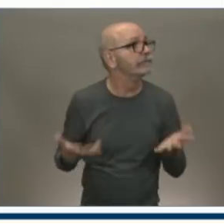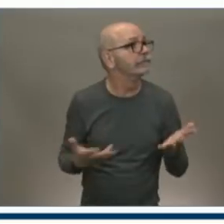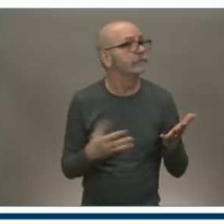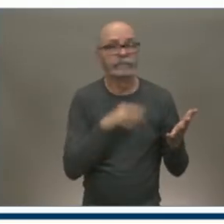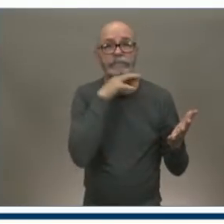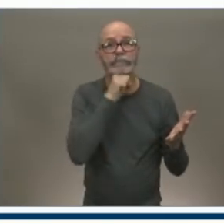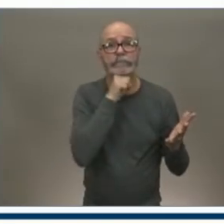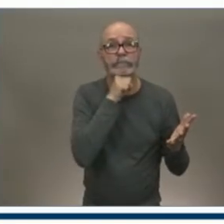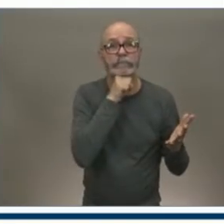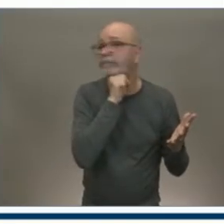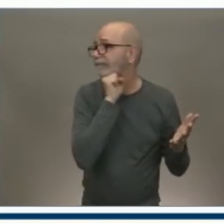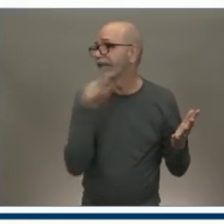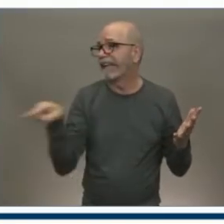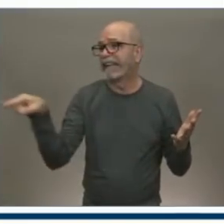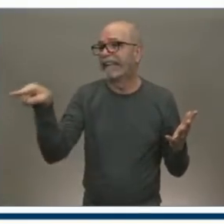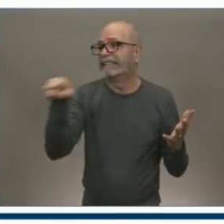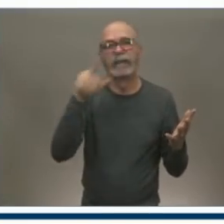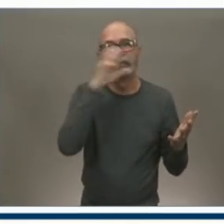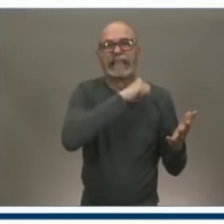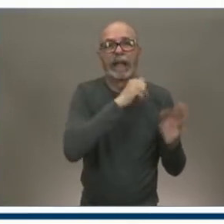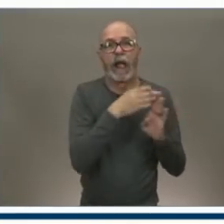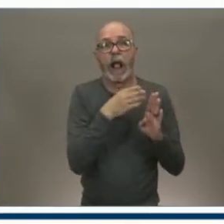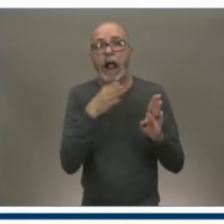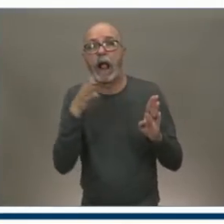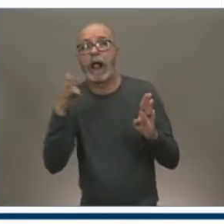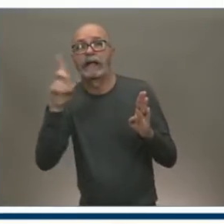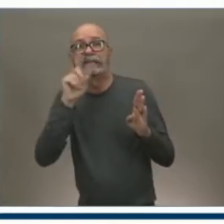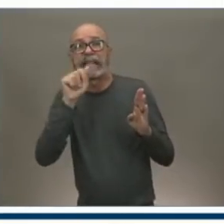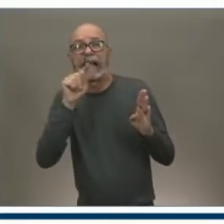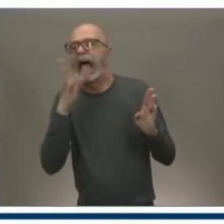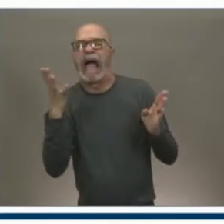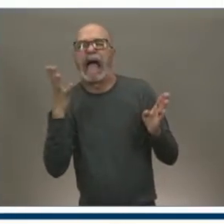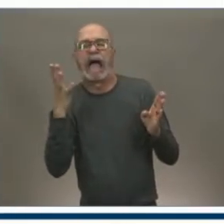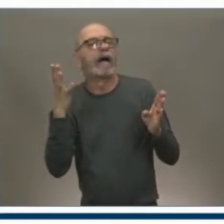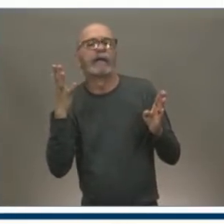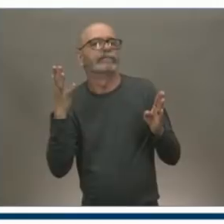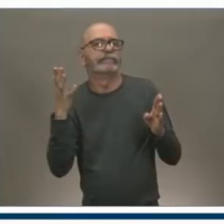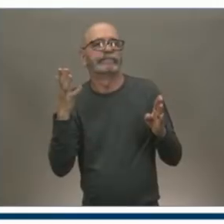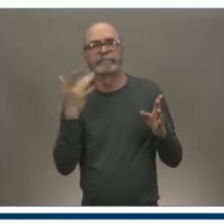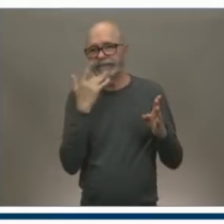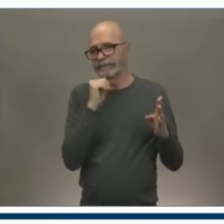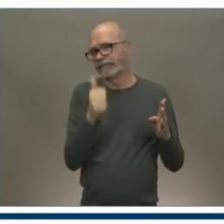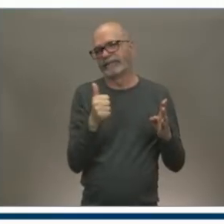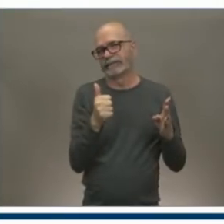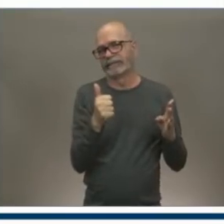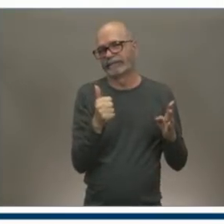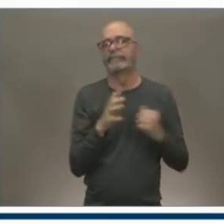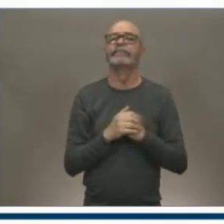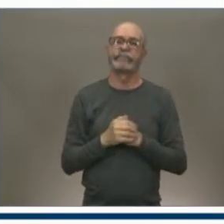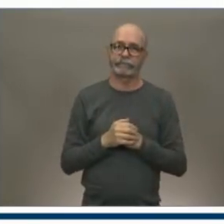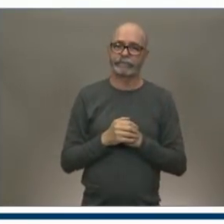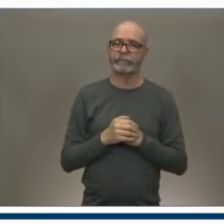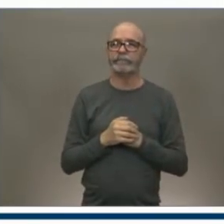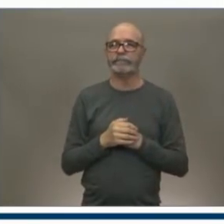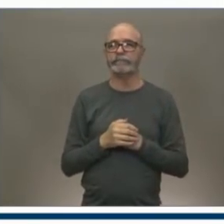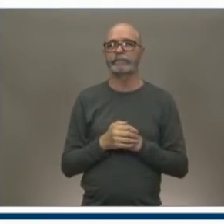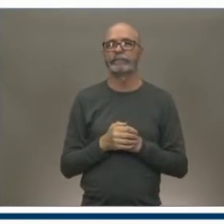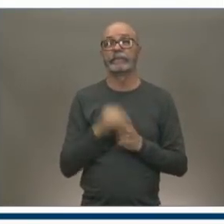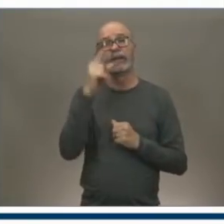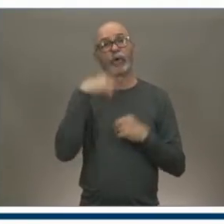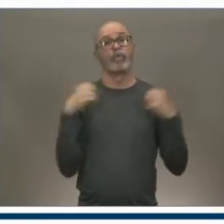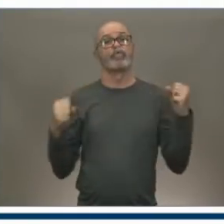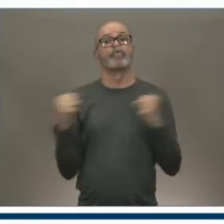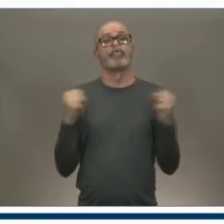time. Other provinces are ending up in this situation. We now have 10 cold storage sites up and running across